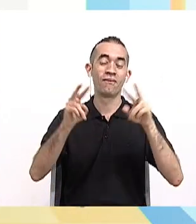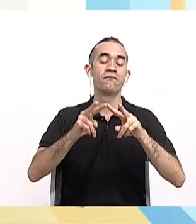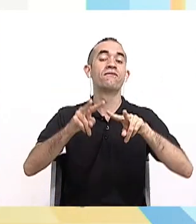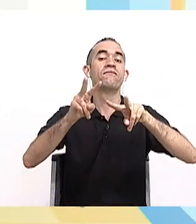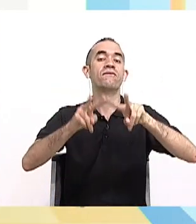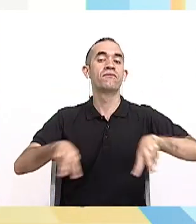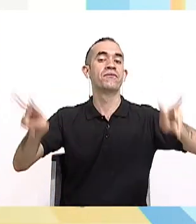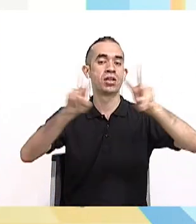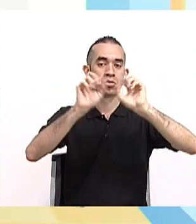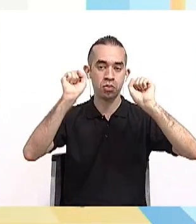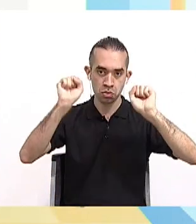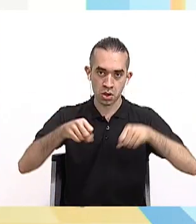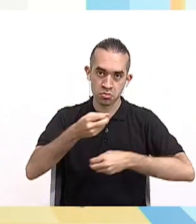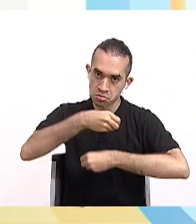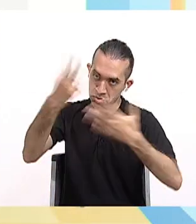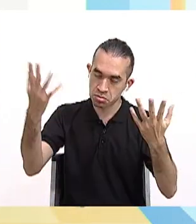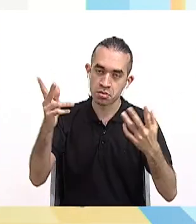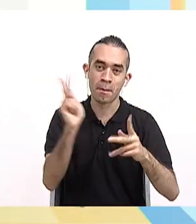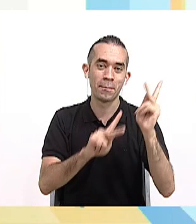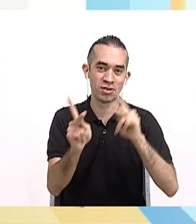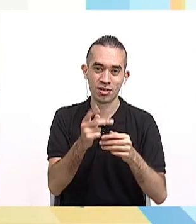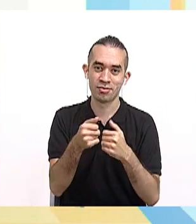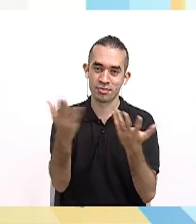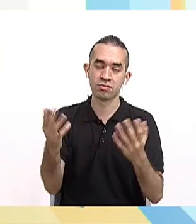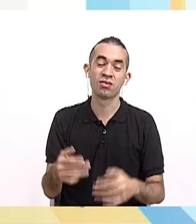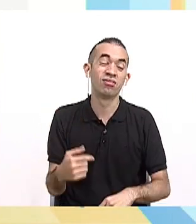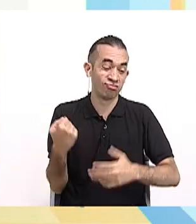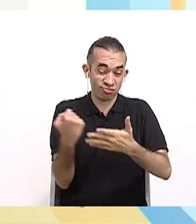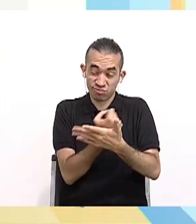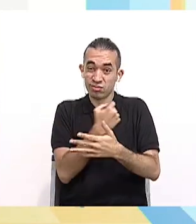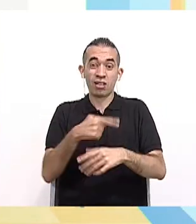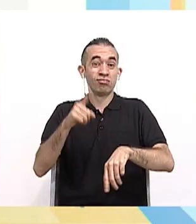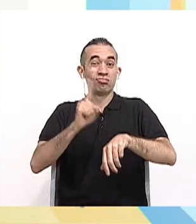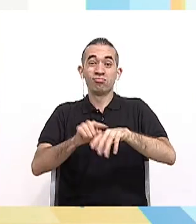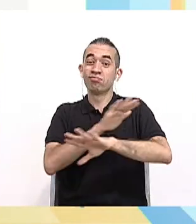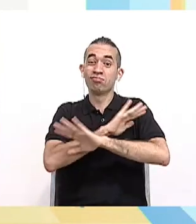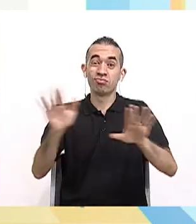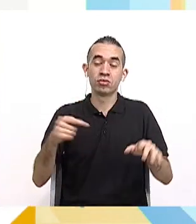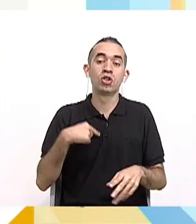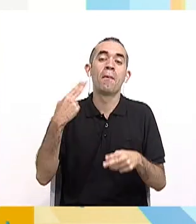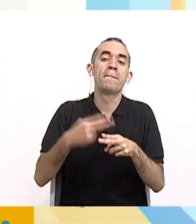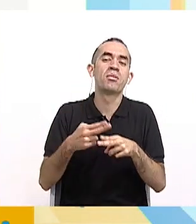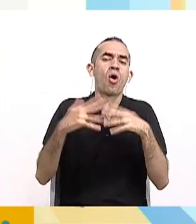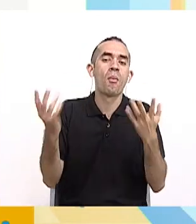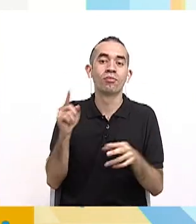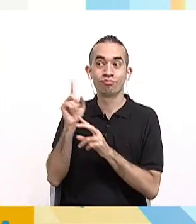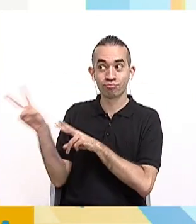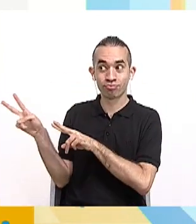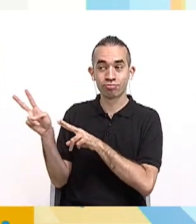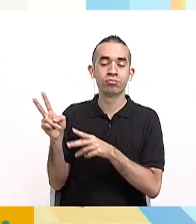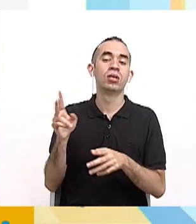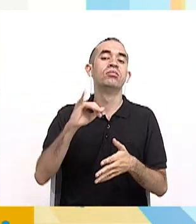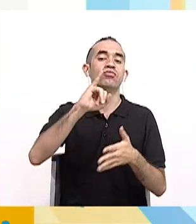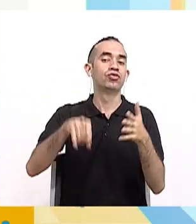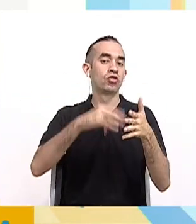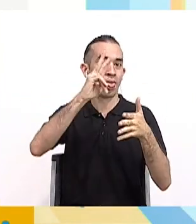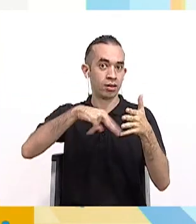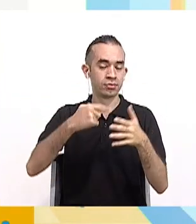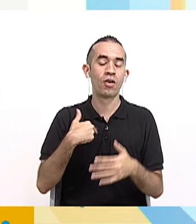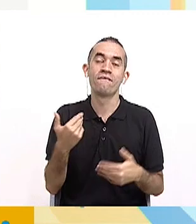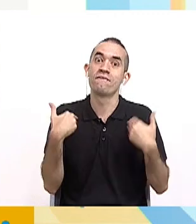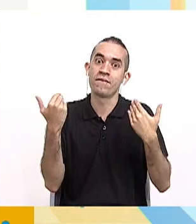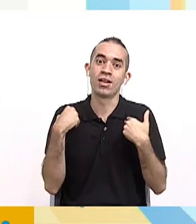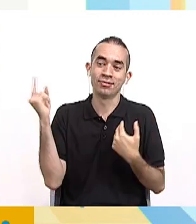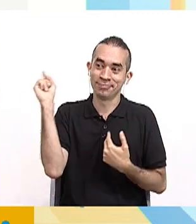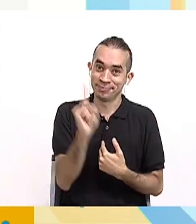okay? Unfortunately, our time is up. My name is teacher Jonnathan Elizondo. I'm so happy that you were here today.